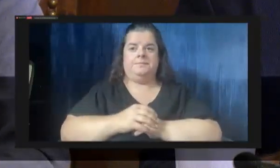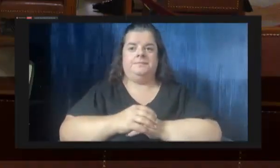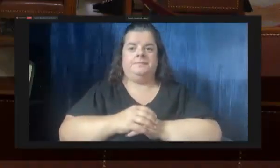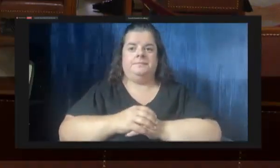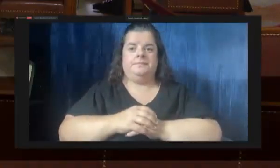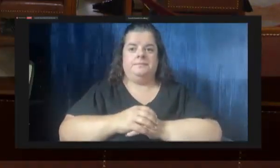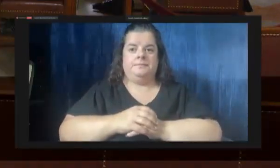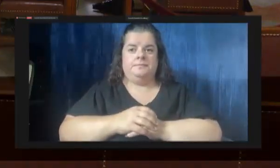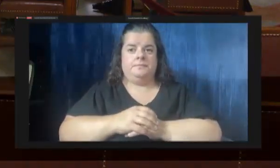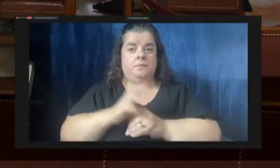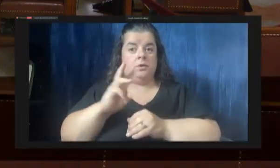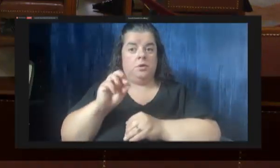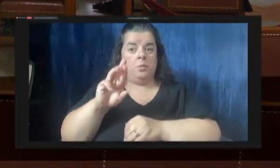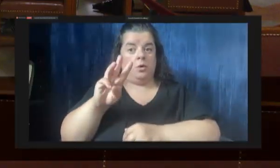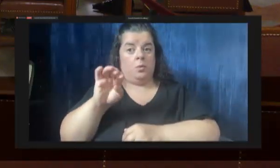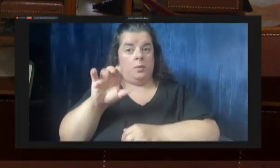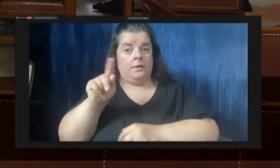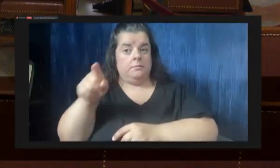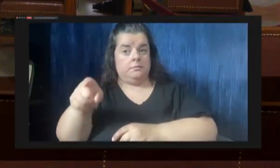Councilman Warwick.